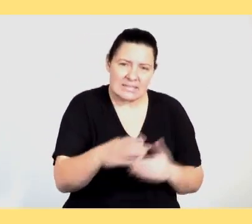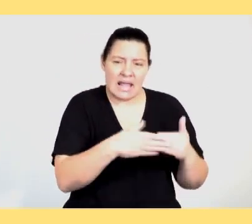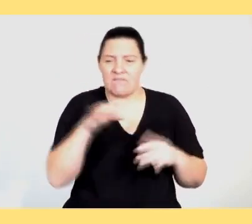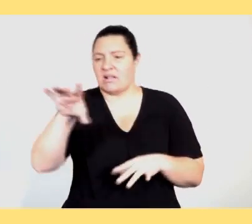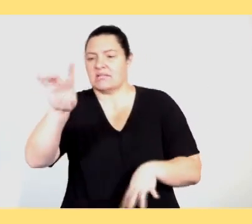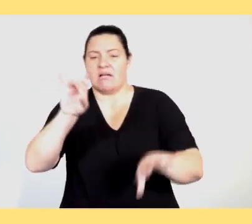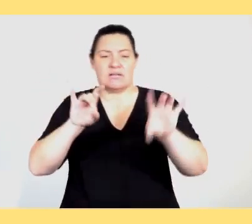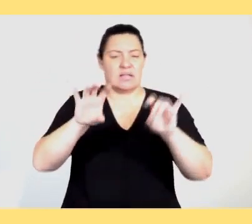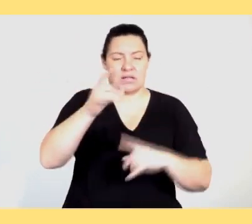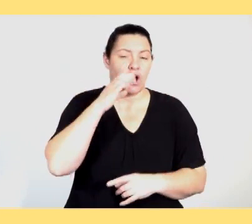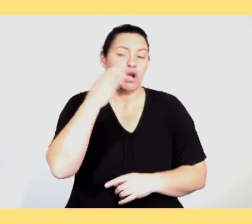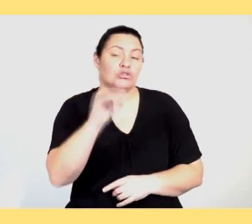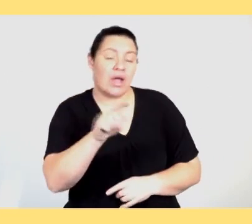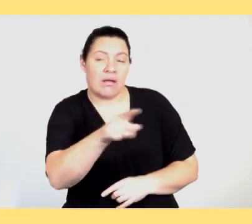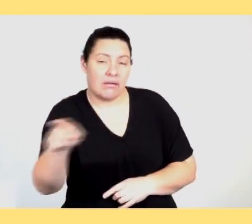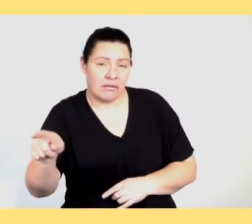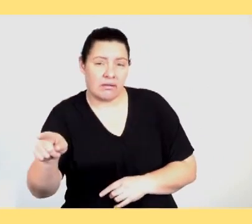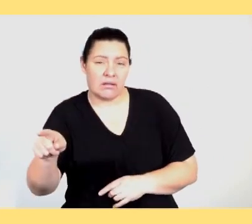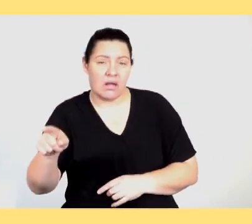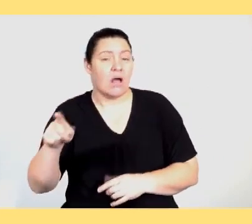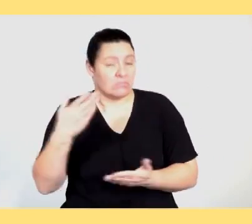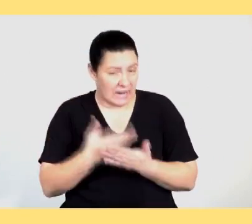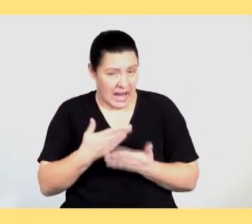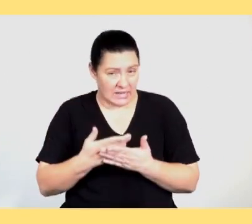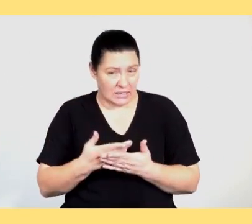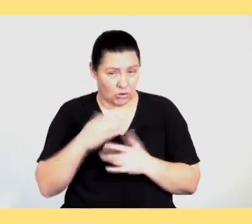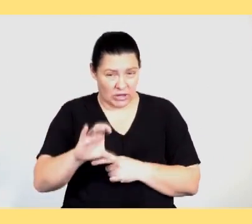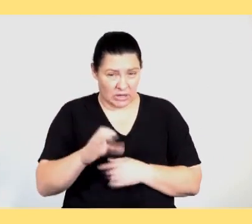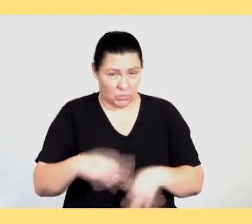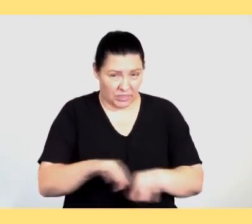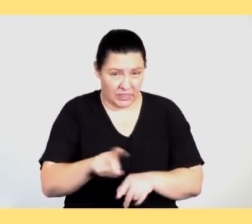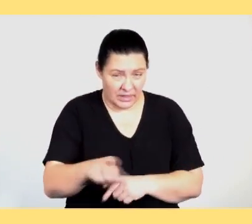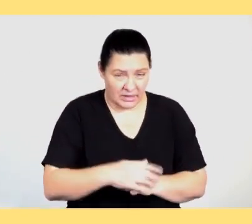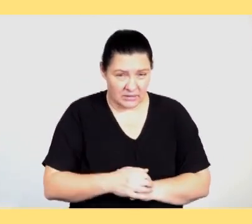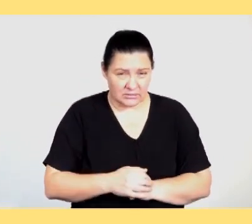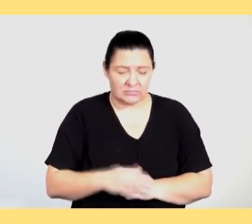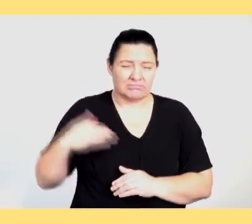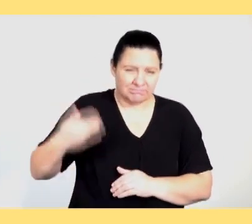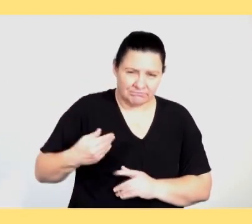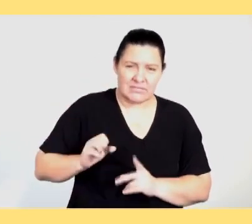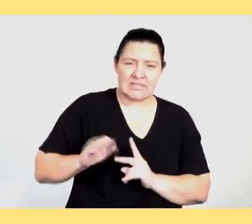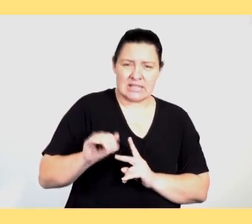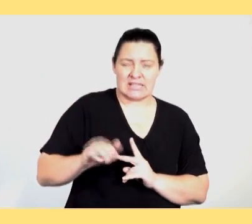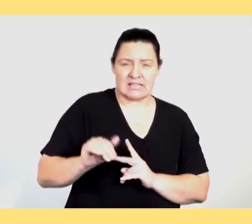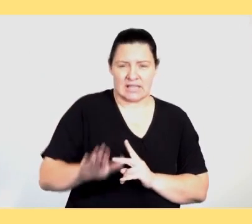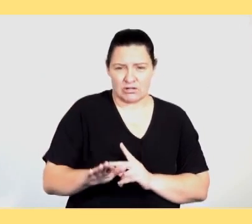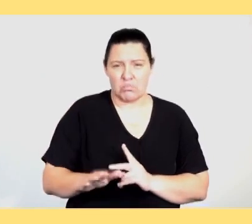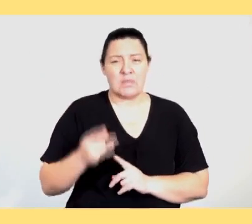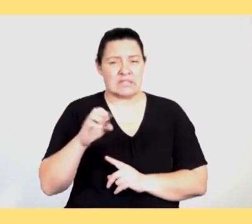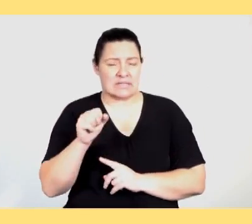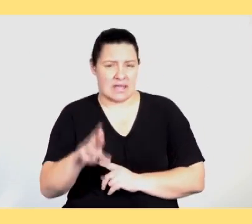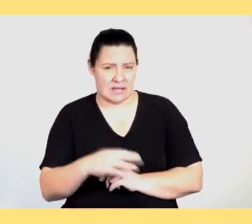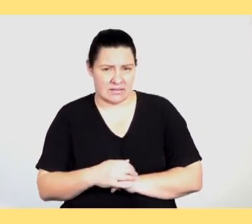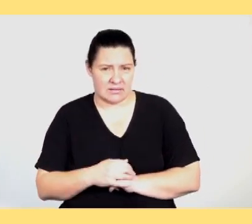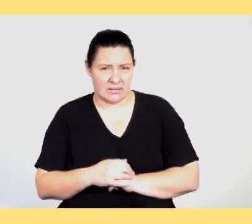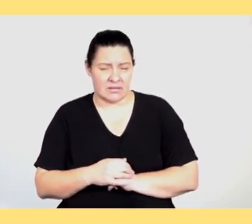be carefully selected, checking if they are credit worthy. You need to send regular statements to your